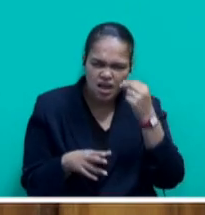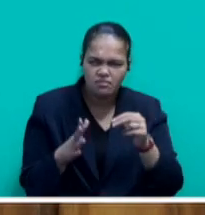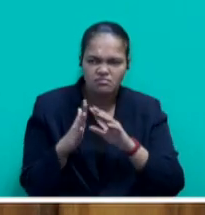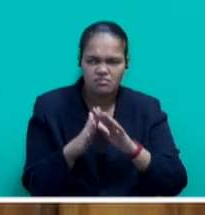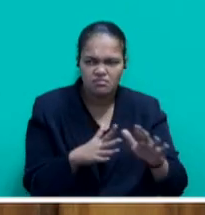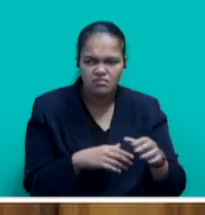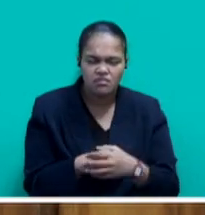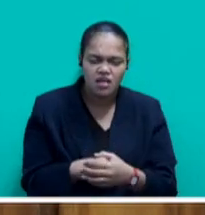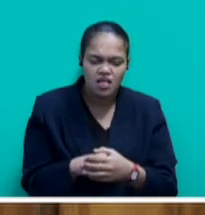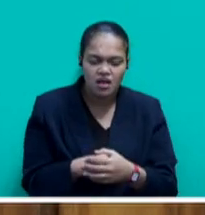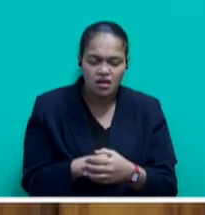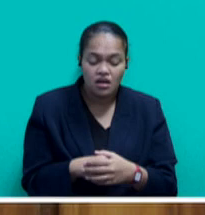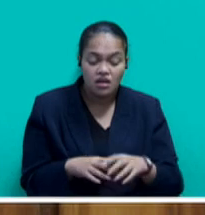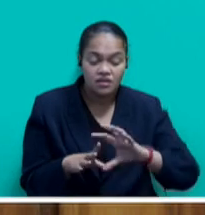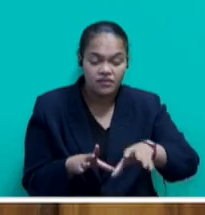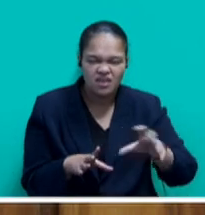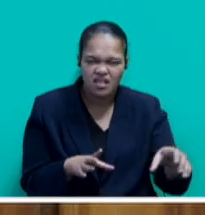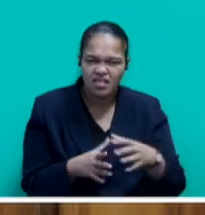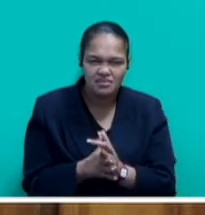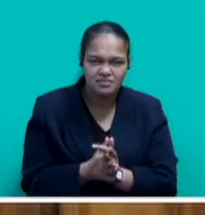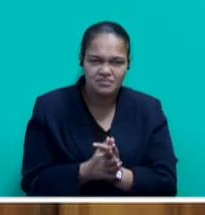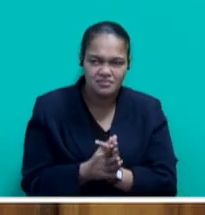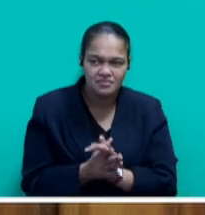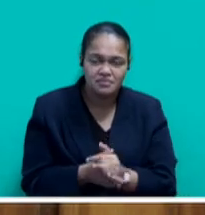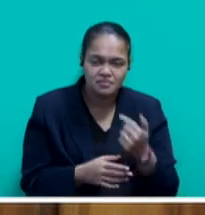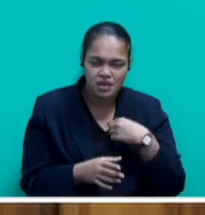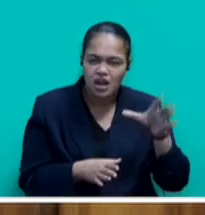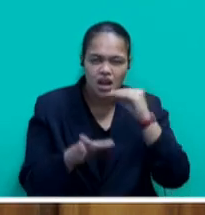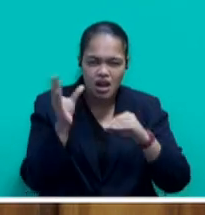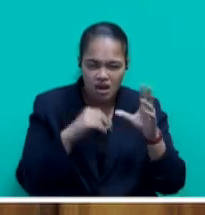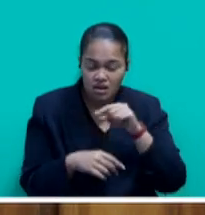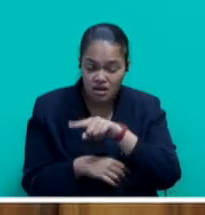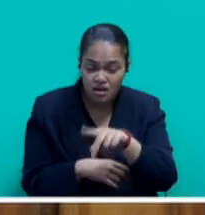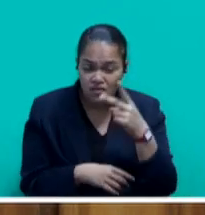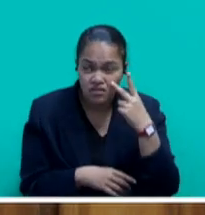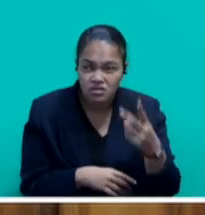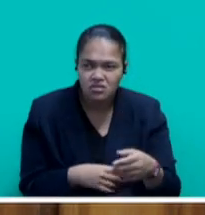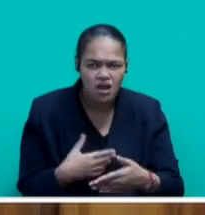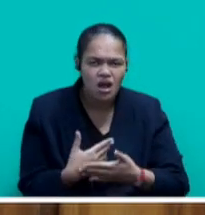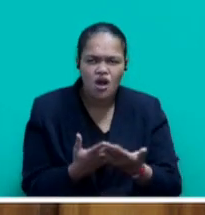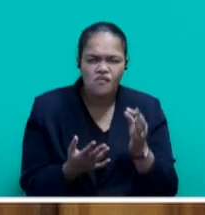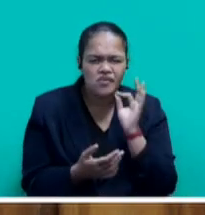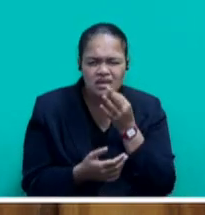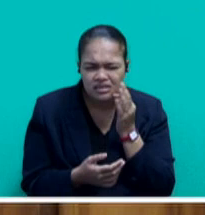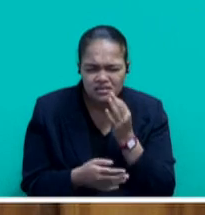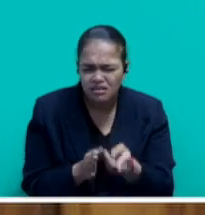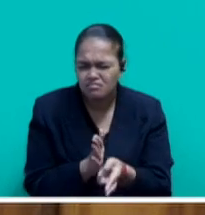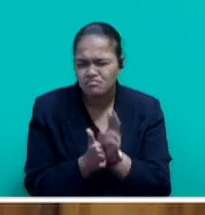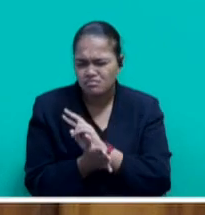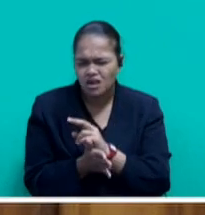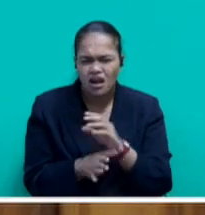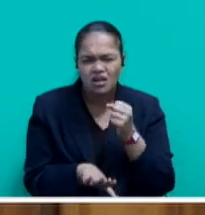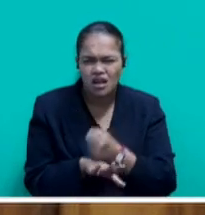Wailoku, Dombati, Newtown, and Naswat. Mr. Speaker, sir, I learned in those visits about how very little the previous government